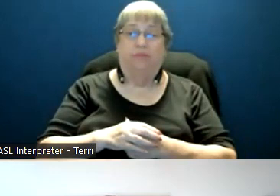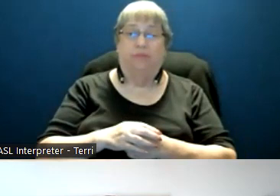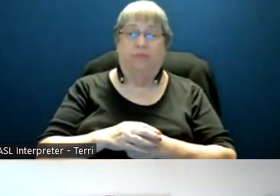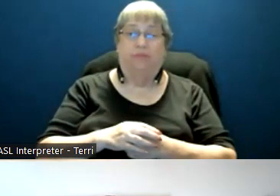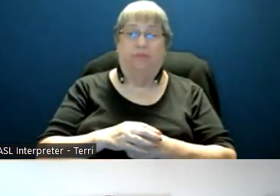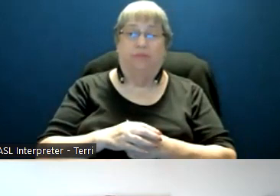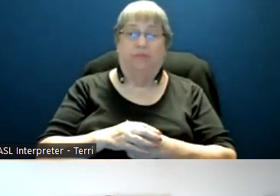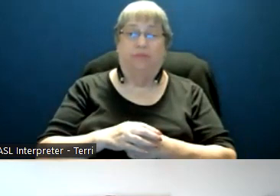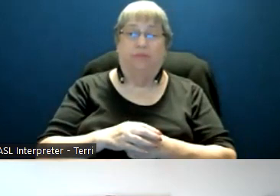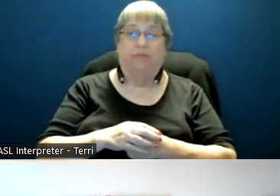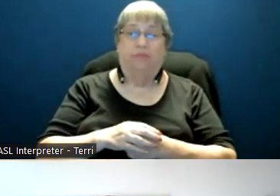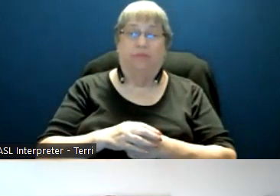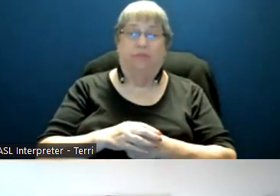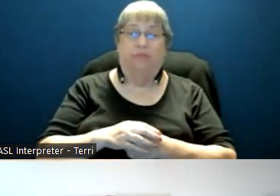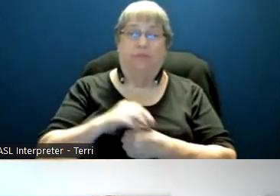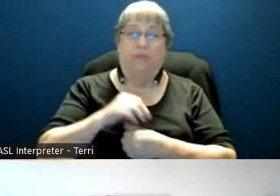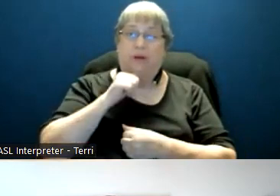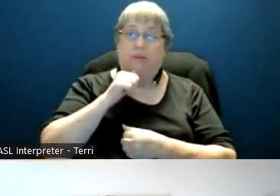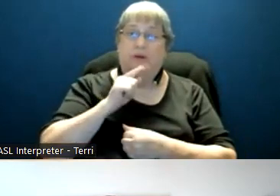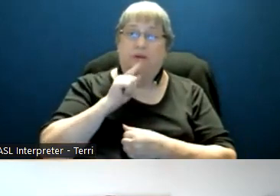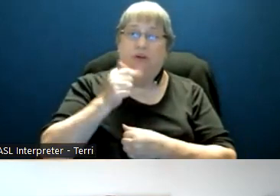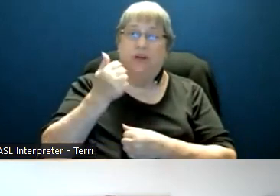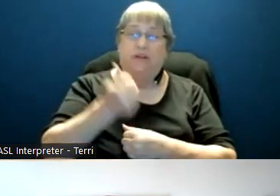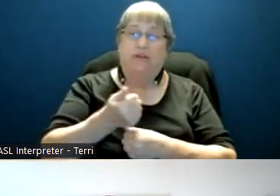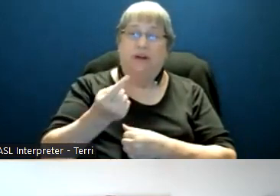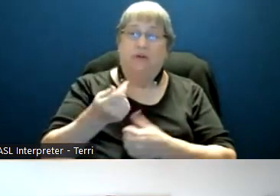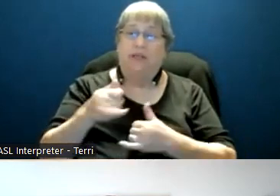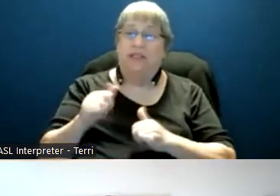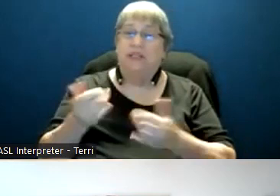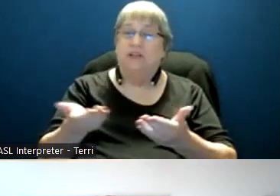And I'm not sure if anyone is still on from that group.